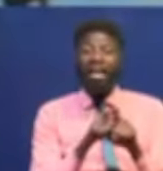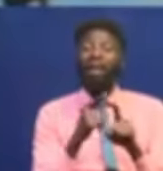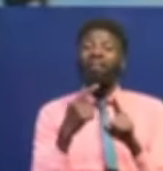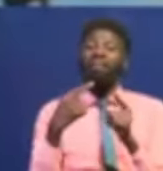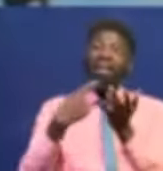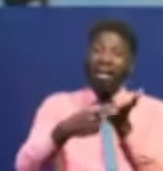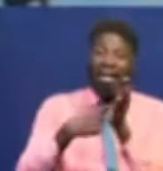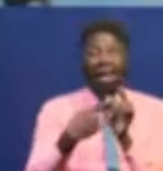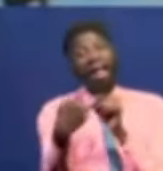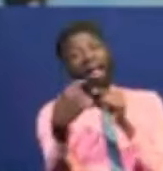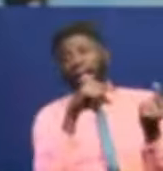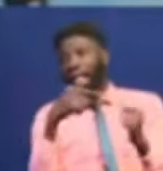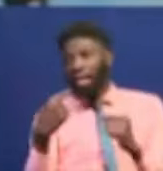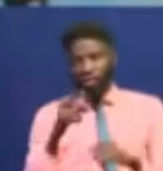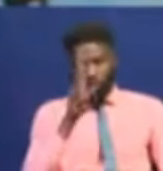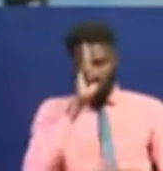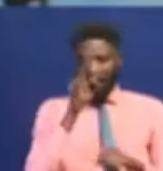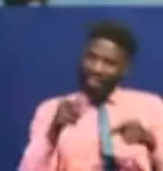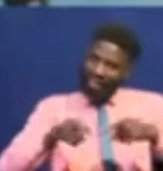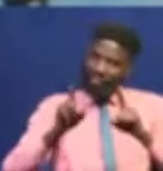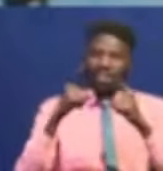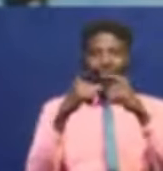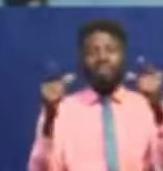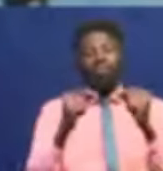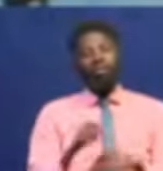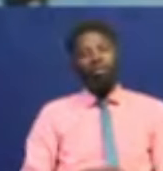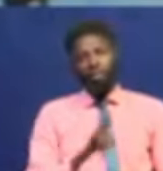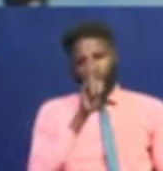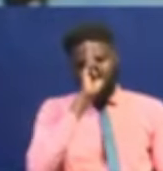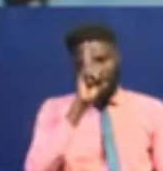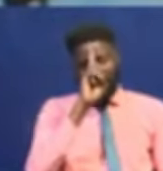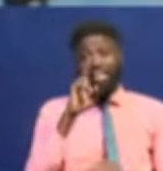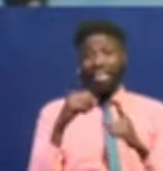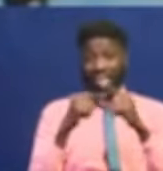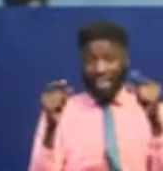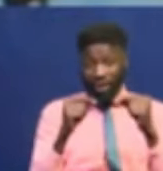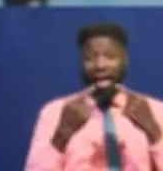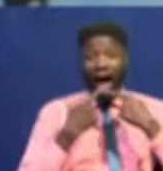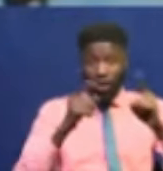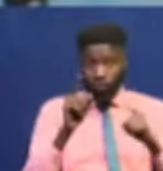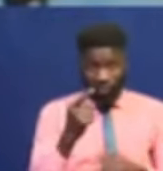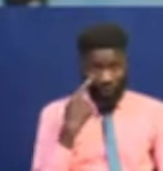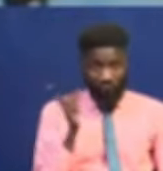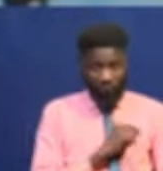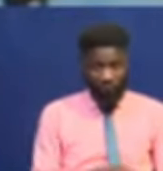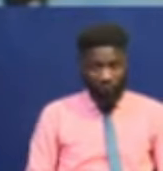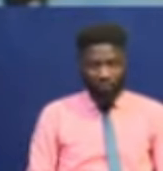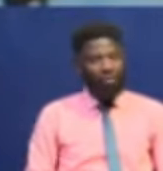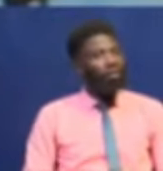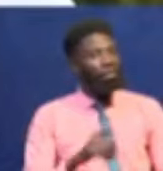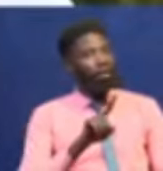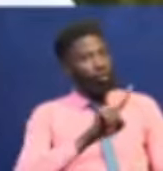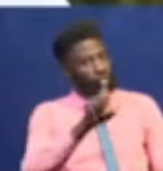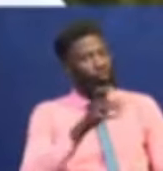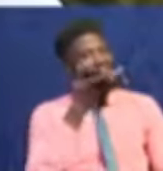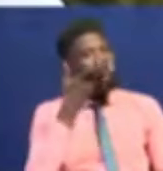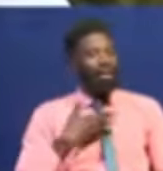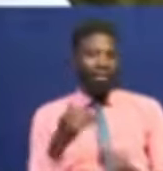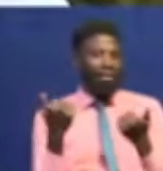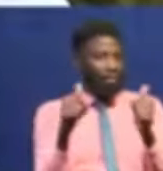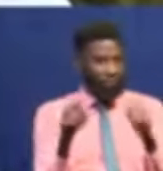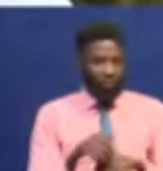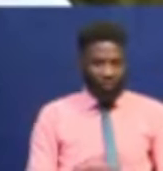forth, the police have released a statement. Can you check what the police have released, the statement? And you still not answered my question.